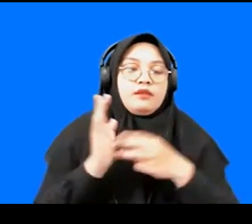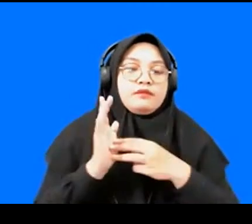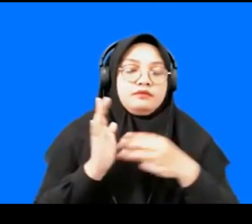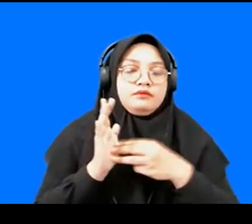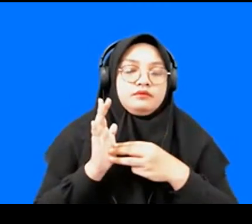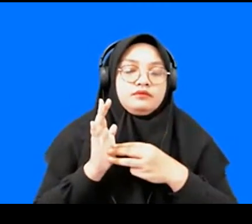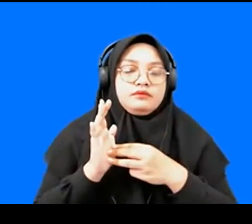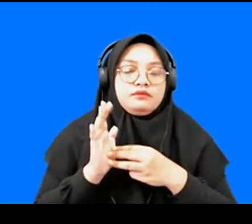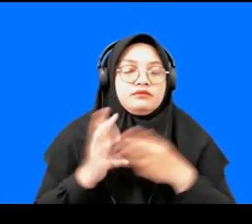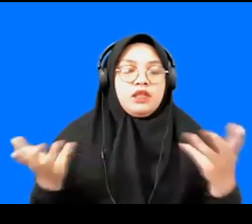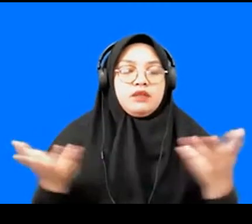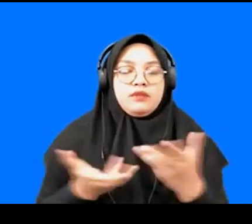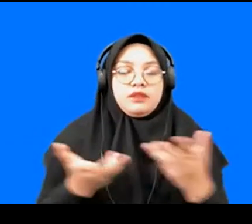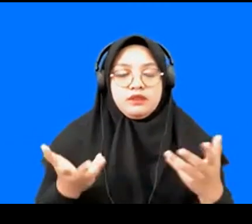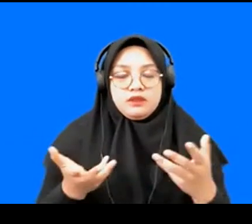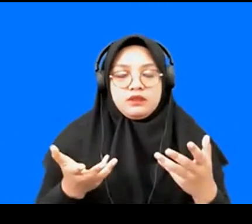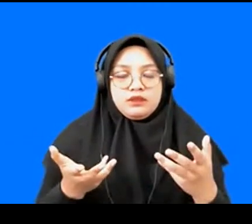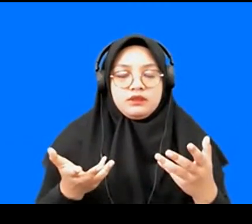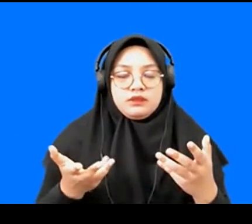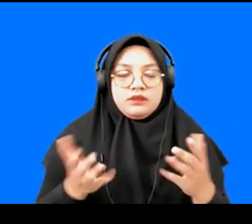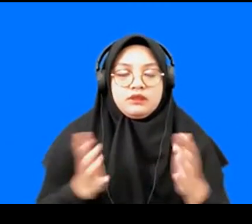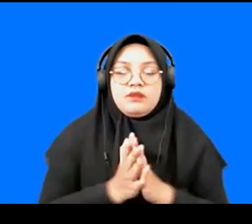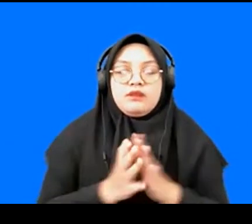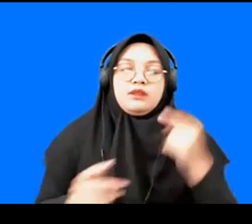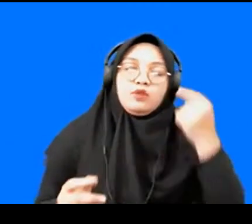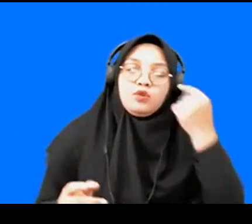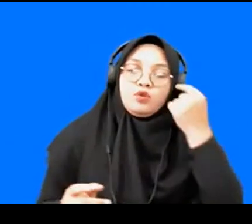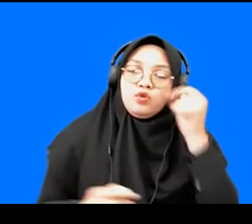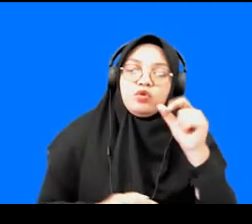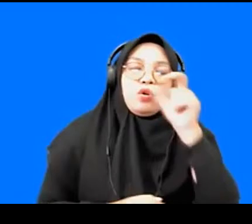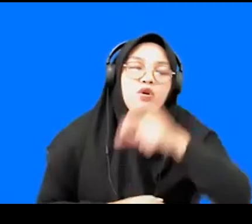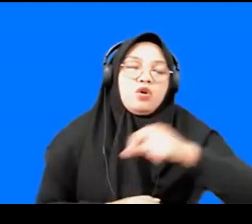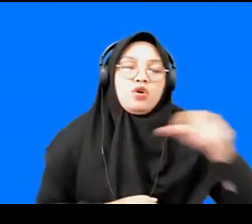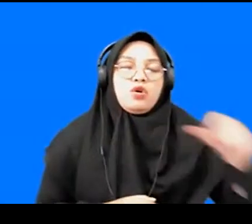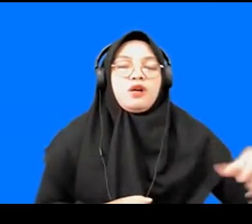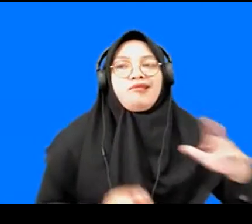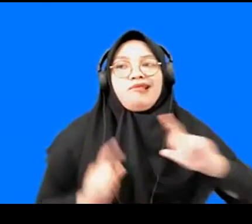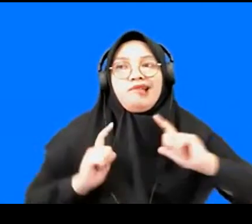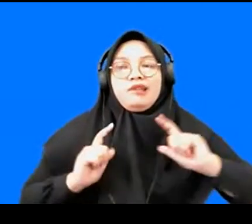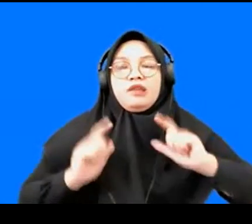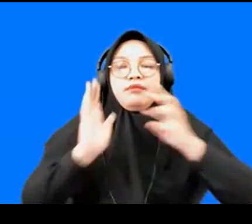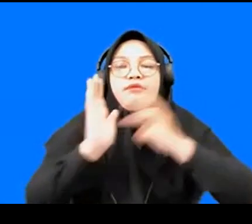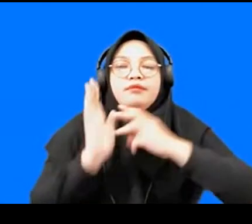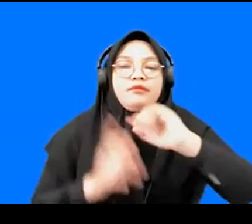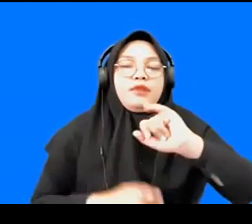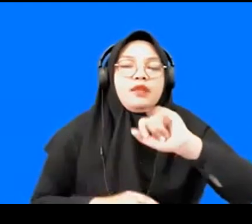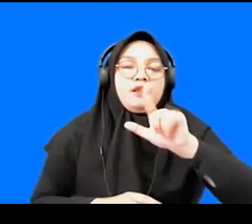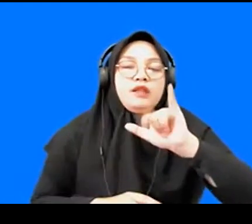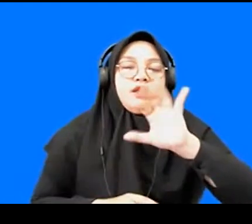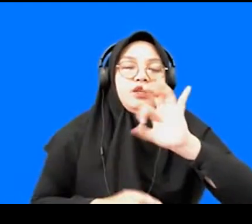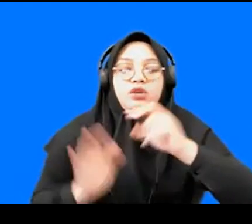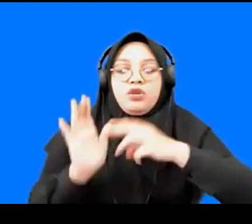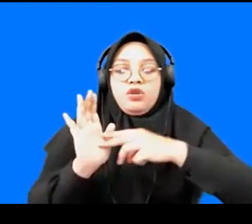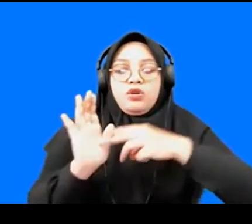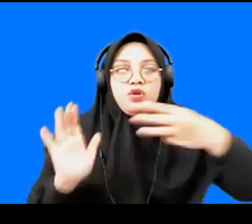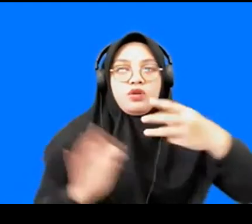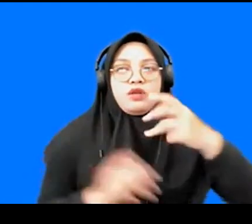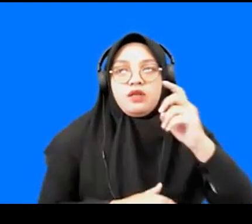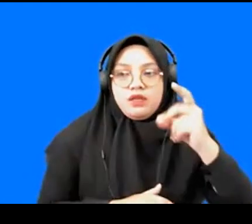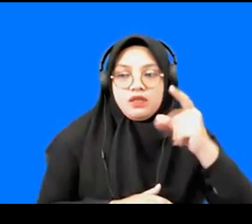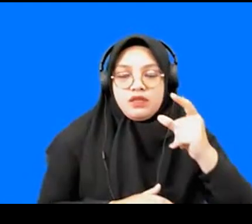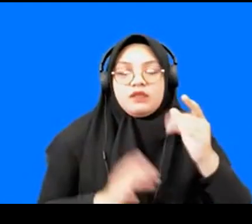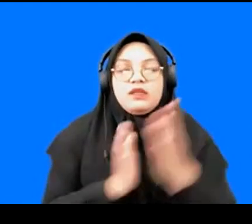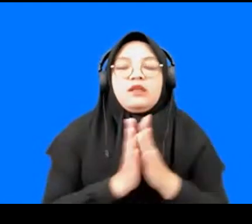for the billionaire. This is something, but I get one there. And on another issue is the effectiveness or the efficiencies on the